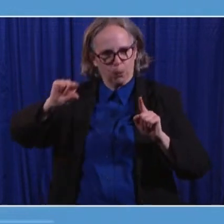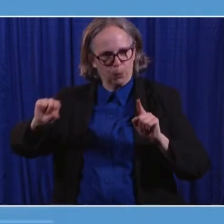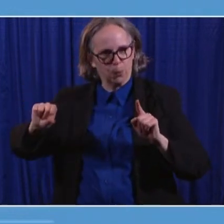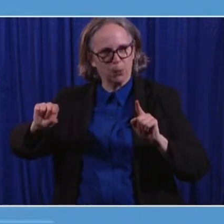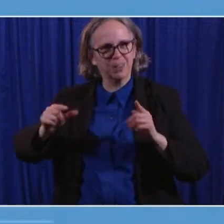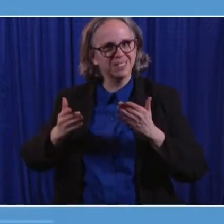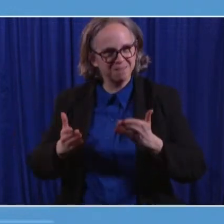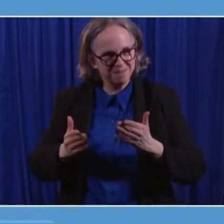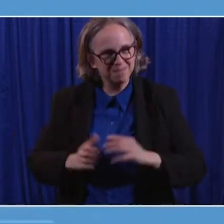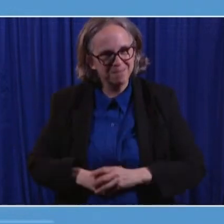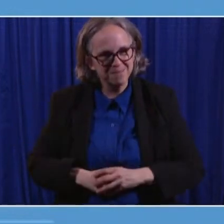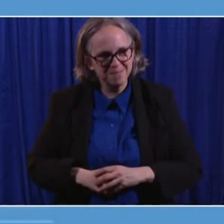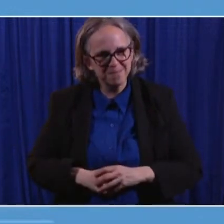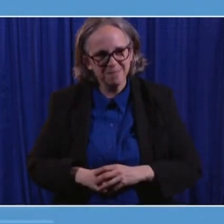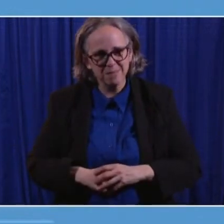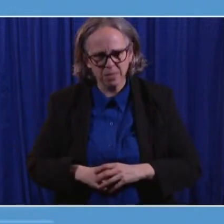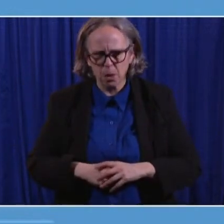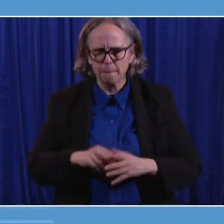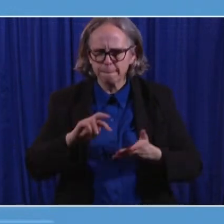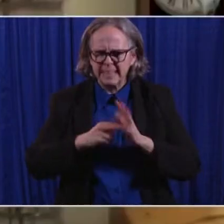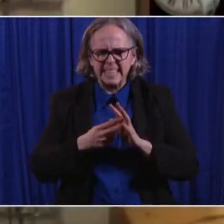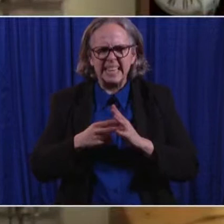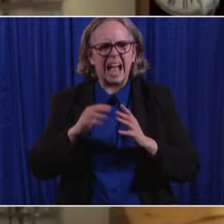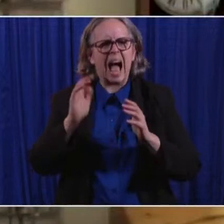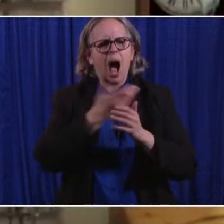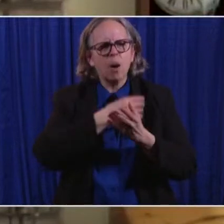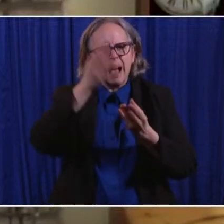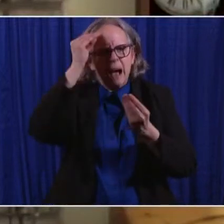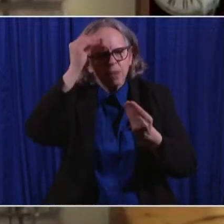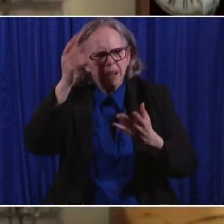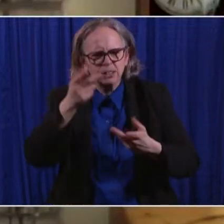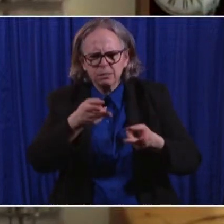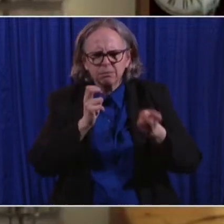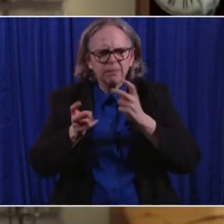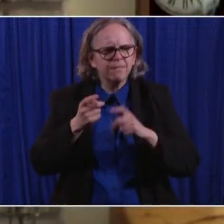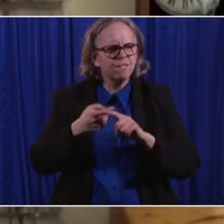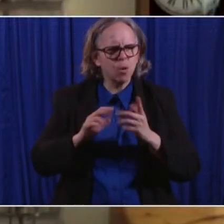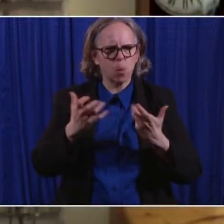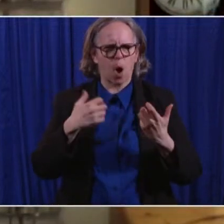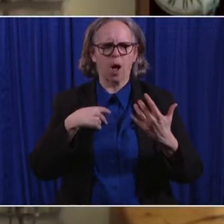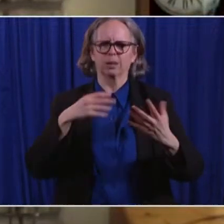of this data just a moment ago, and I'm going to read by